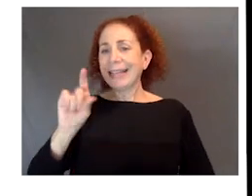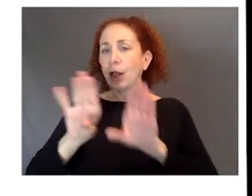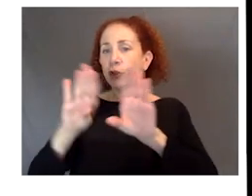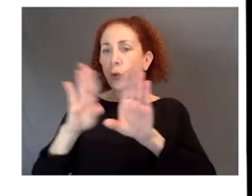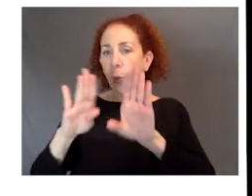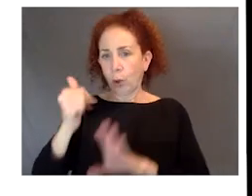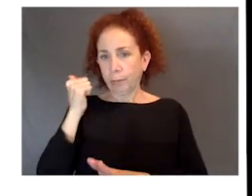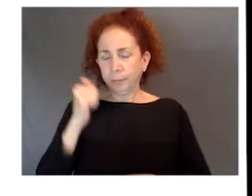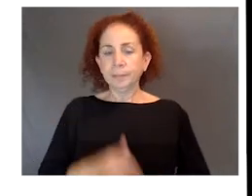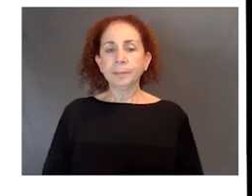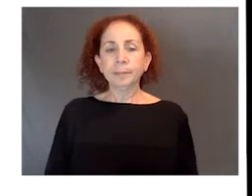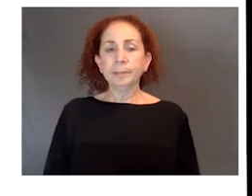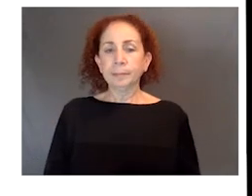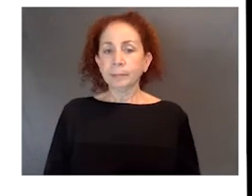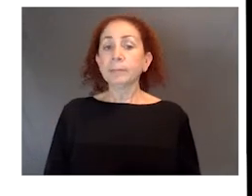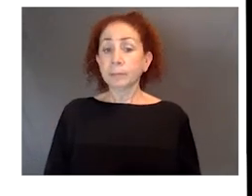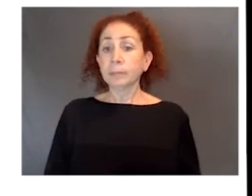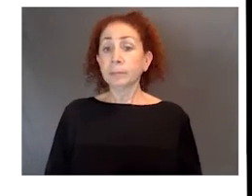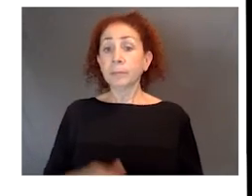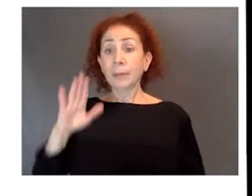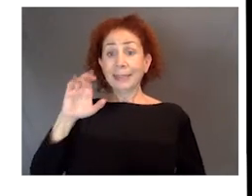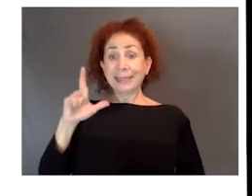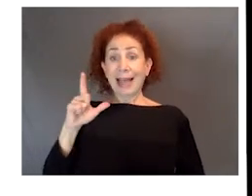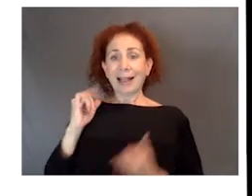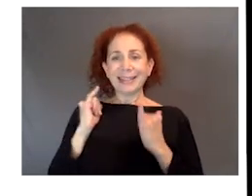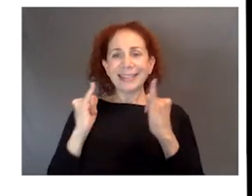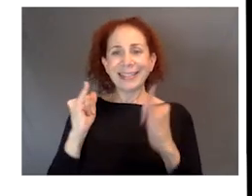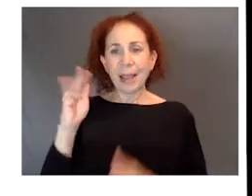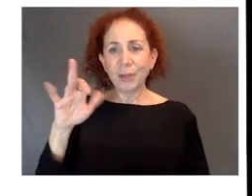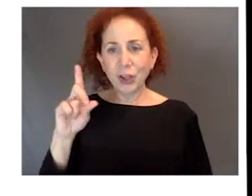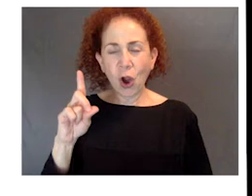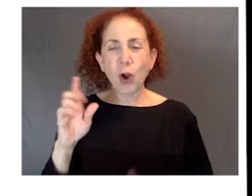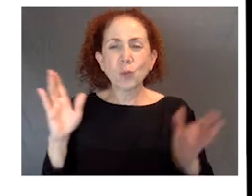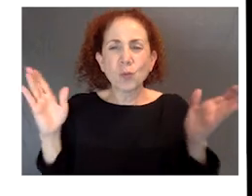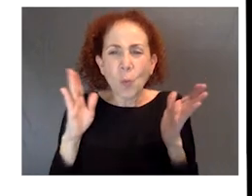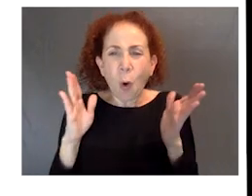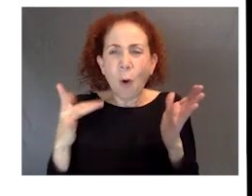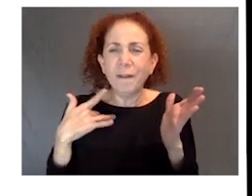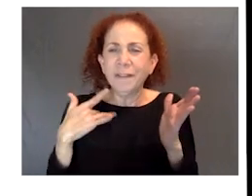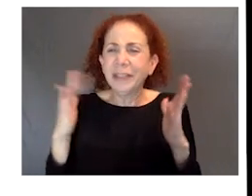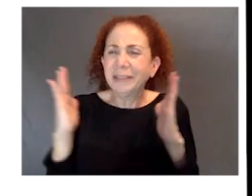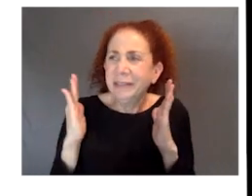into the cell. Much like the cell, the yard is small and oppressive.